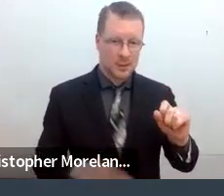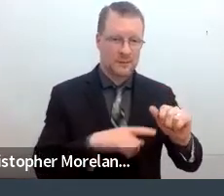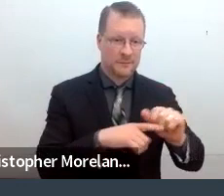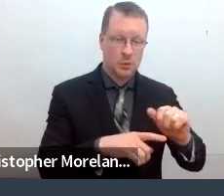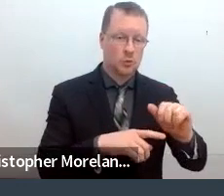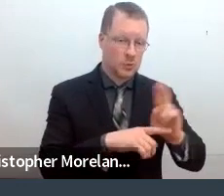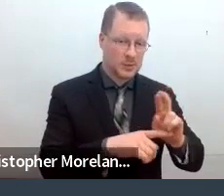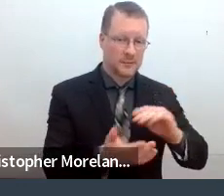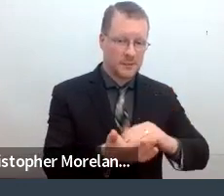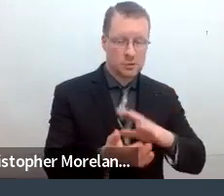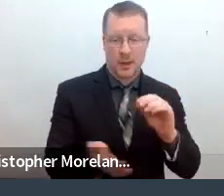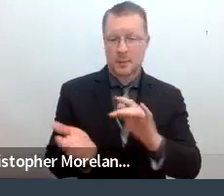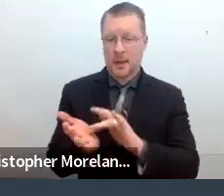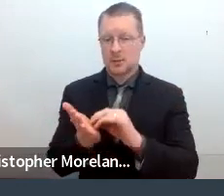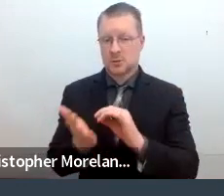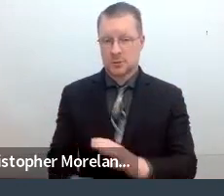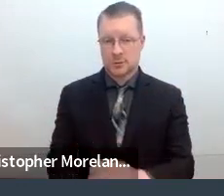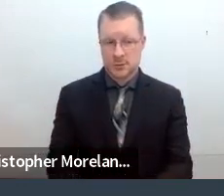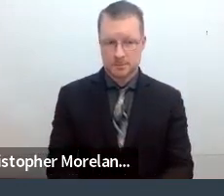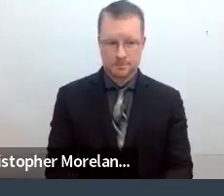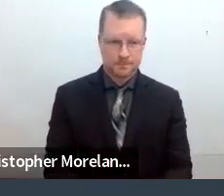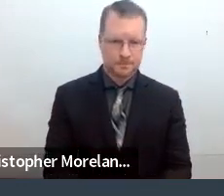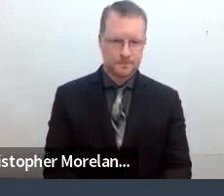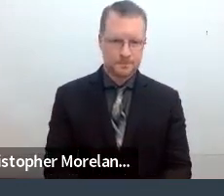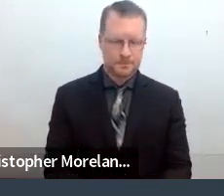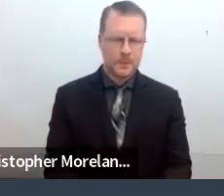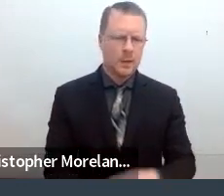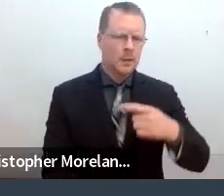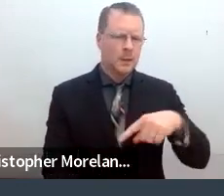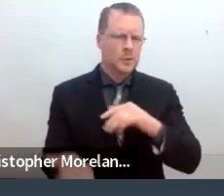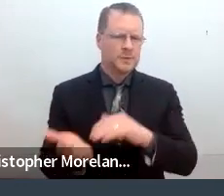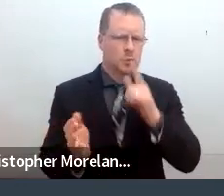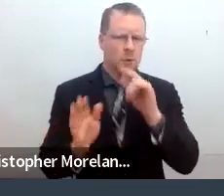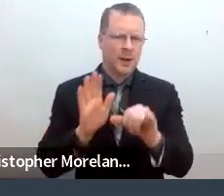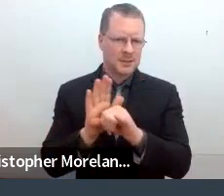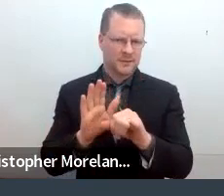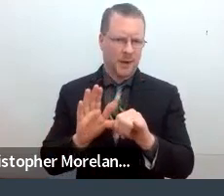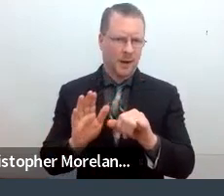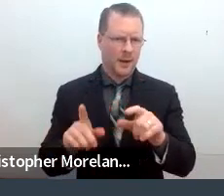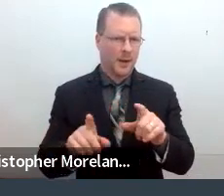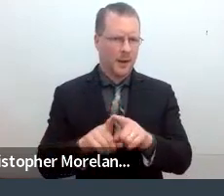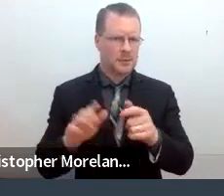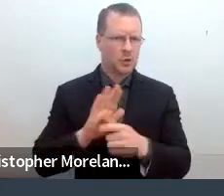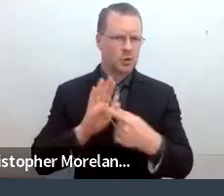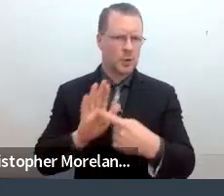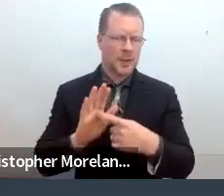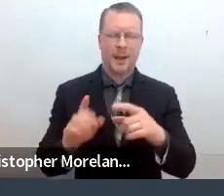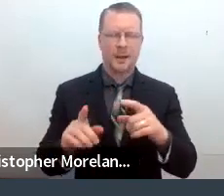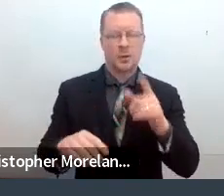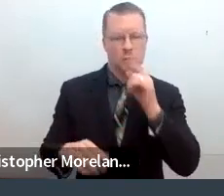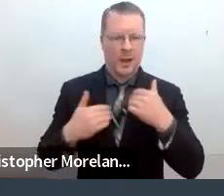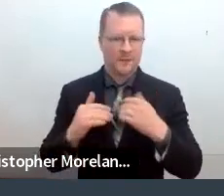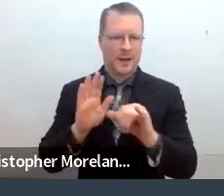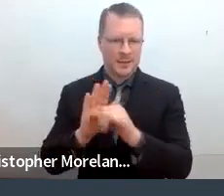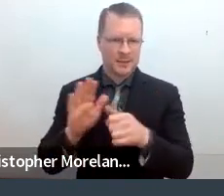includes trainees, resident physicians, and medical students. Those physicians who identified